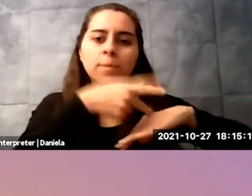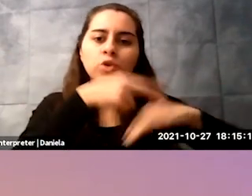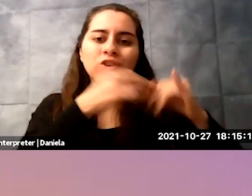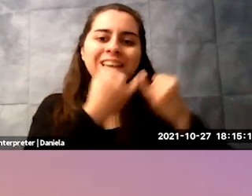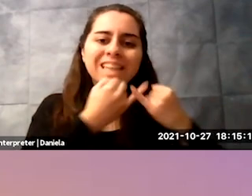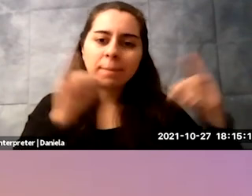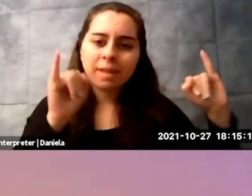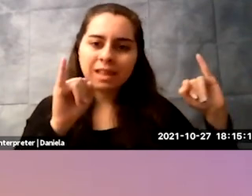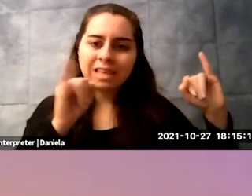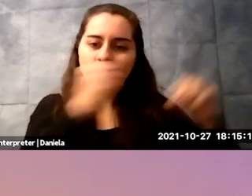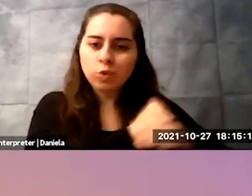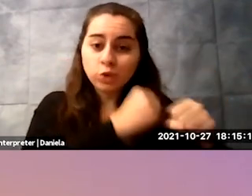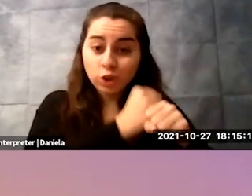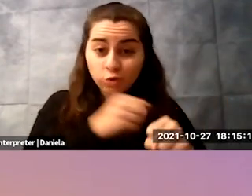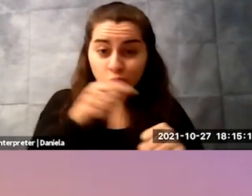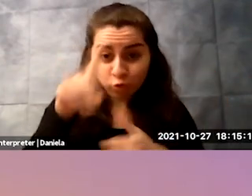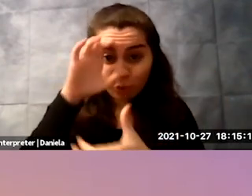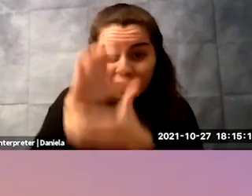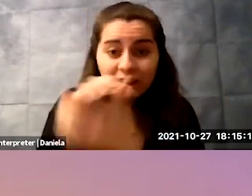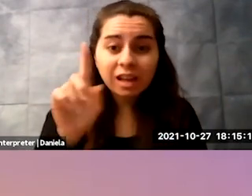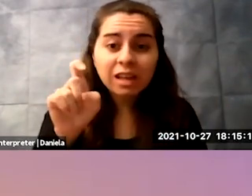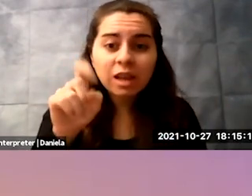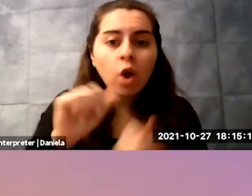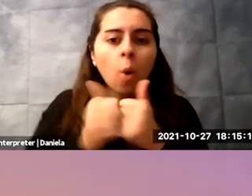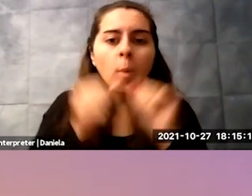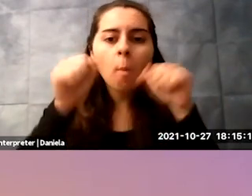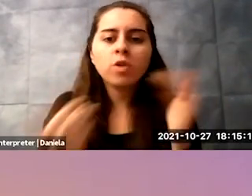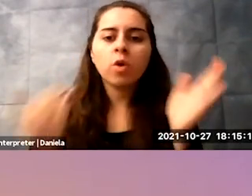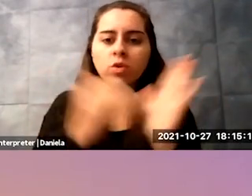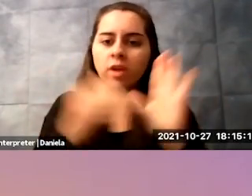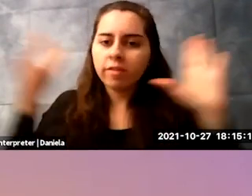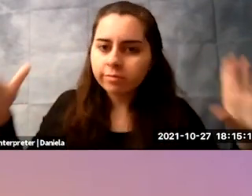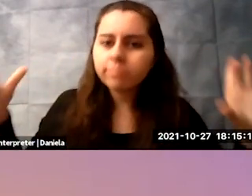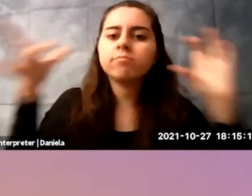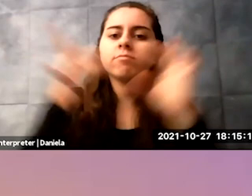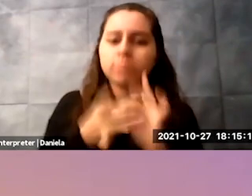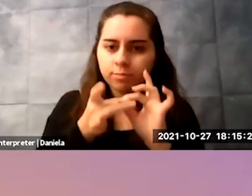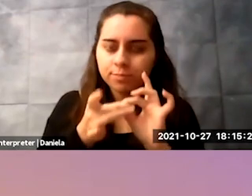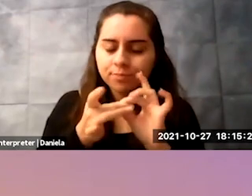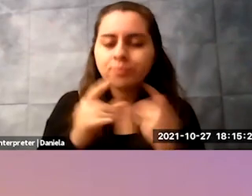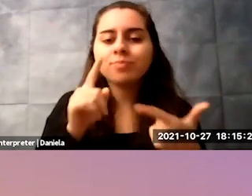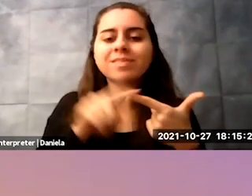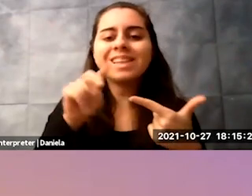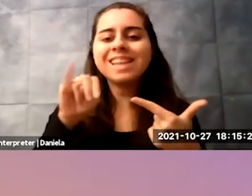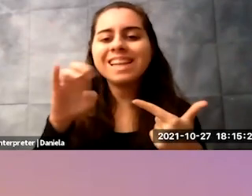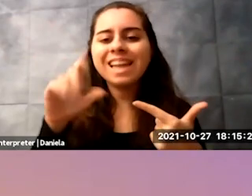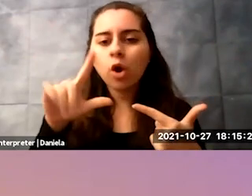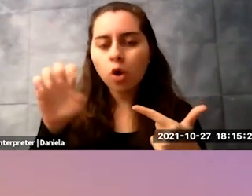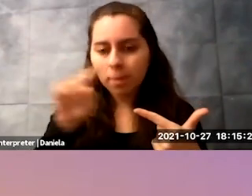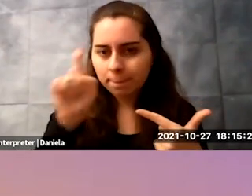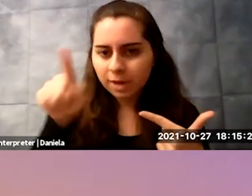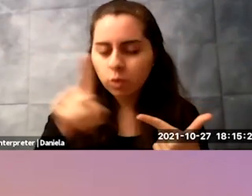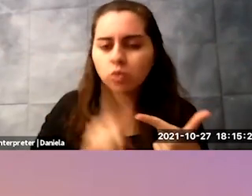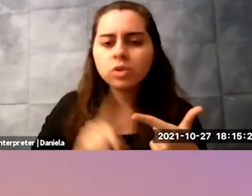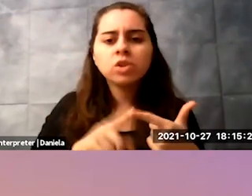your perception? And if so, how do we get back on track? And Nicole Hernandez asks, what are the